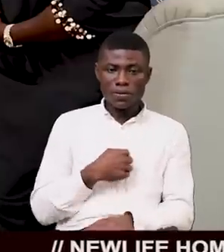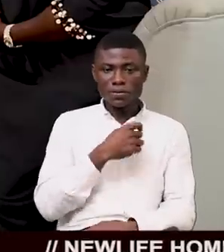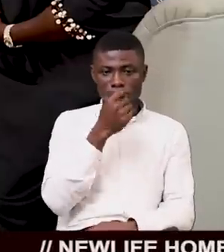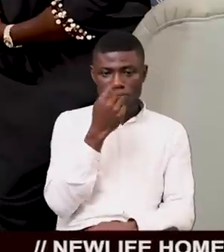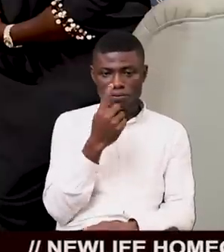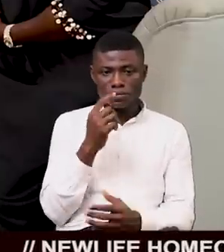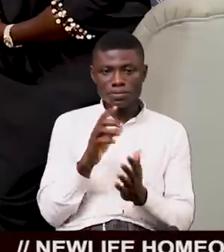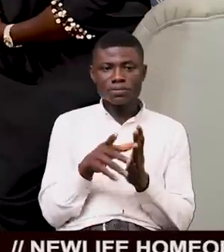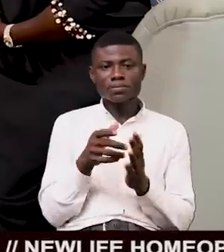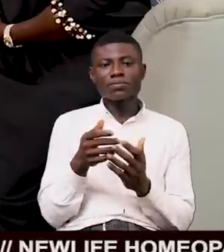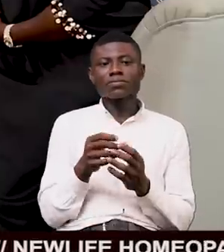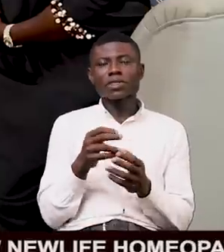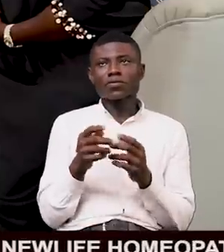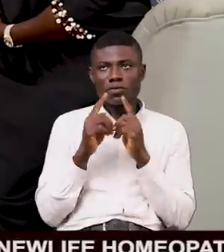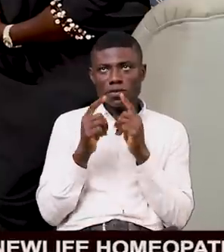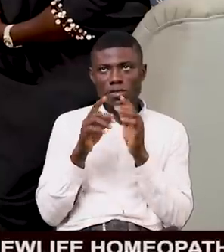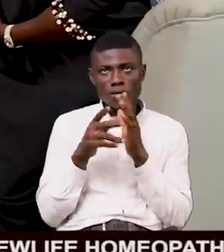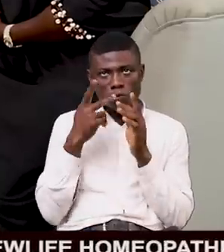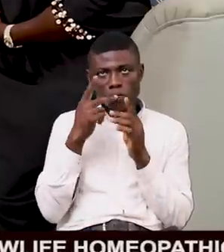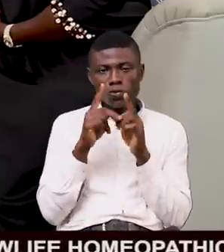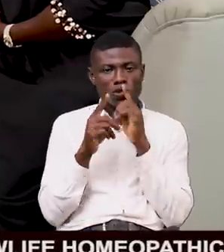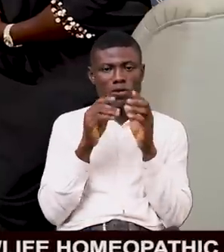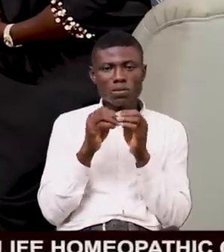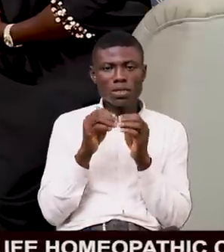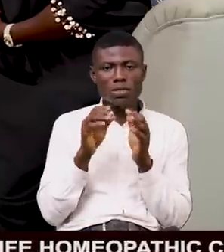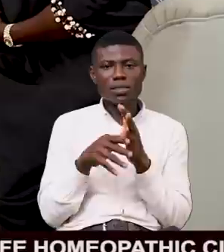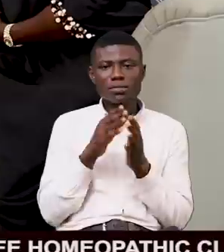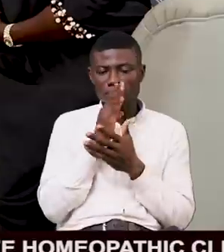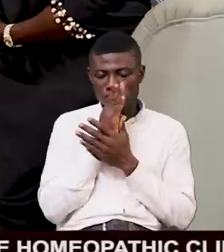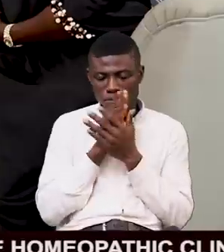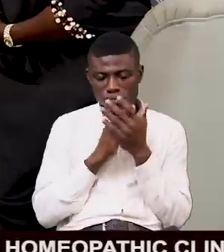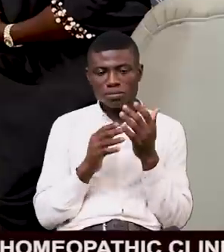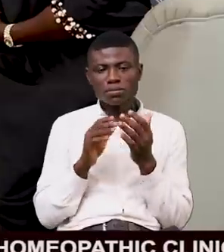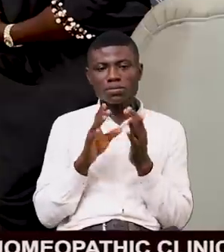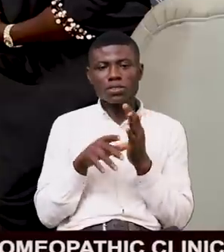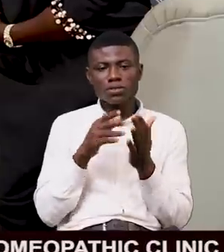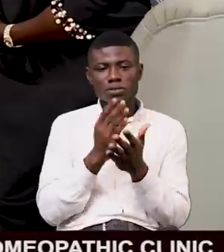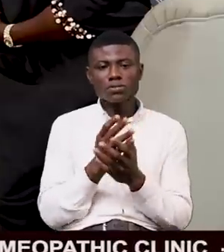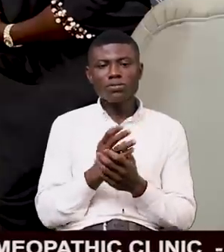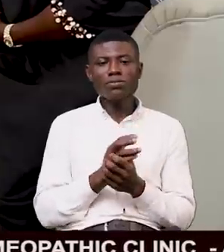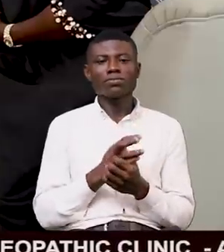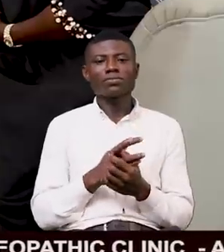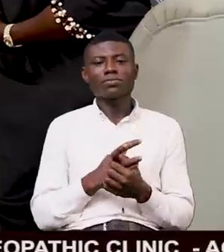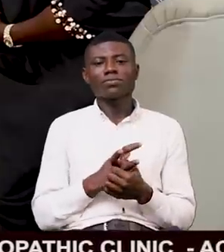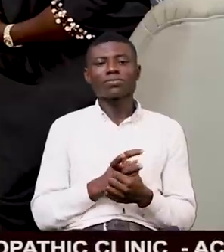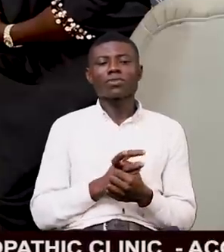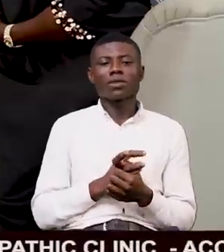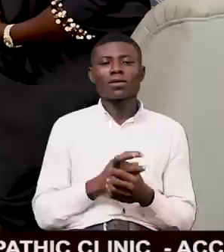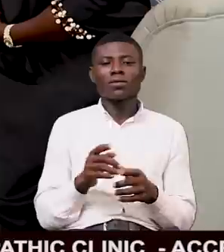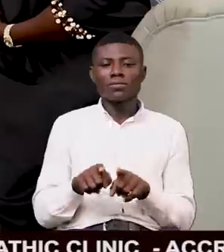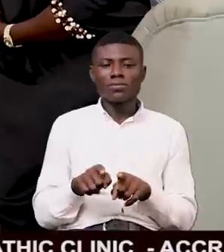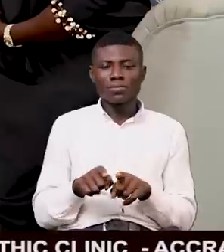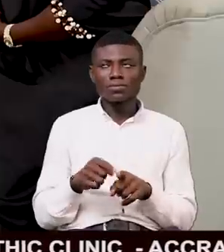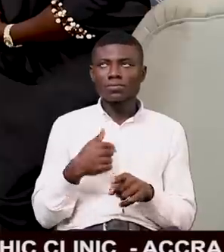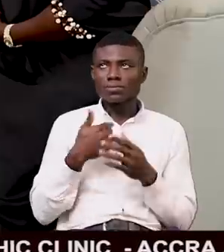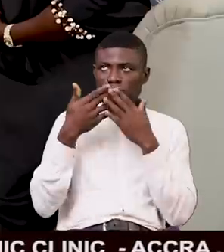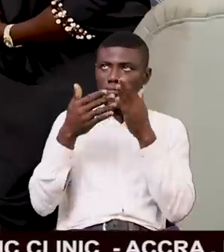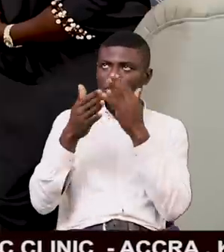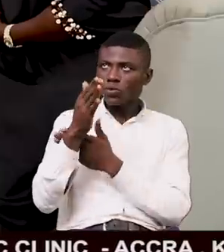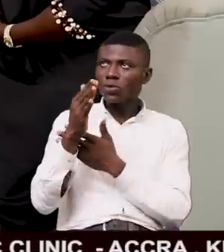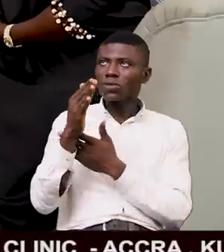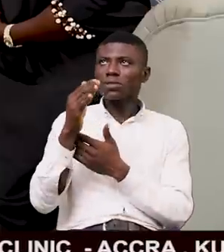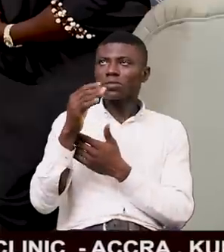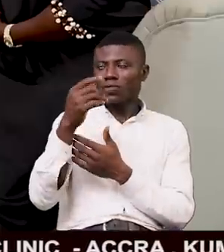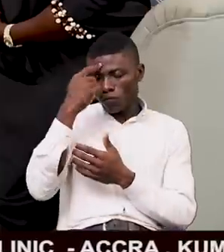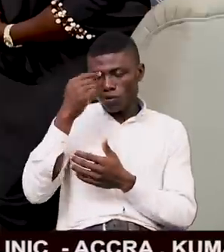do ya kakwecha no aka wanwa tu. Okay. O kaka crown weja kejebi. Ye kejebi. And I wanna so me de radia sema won